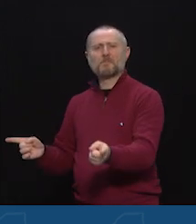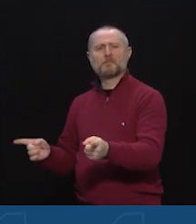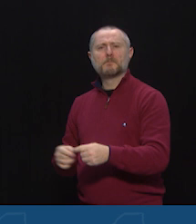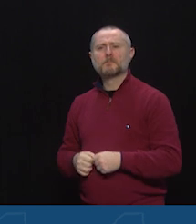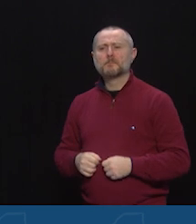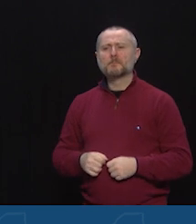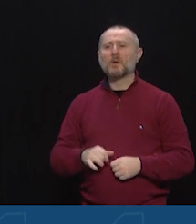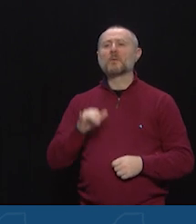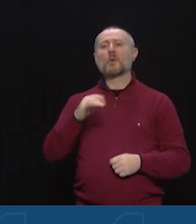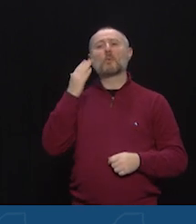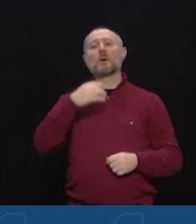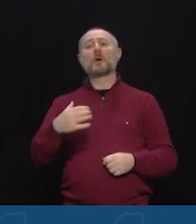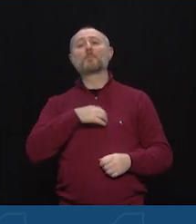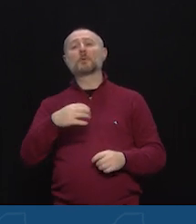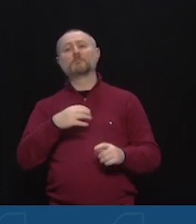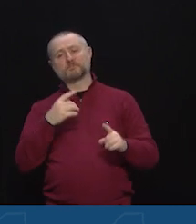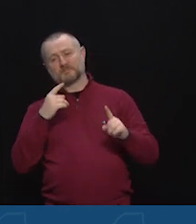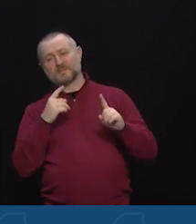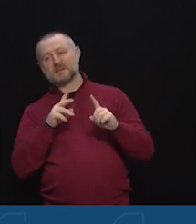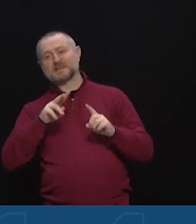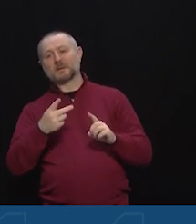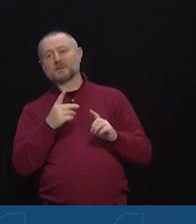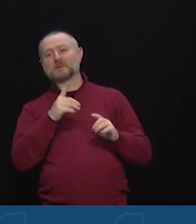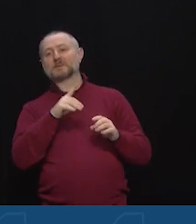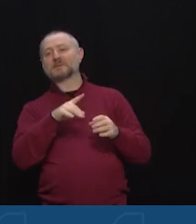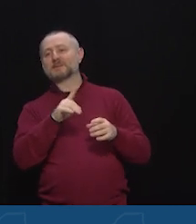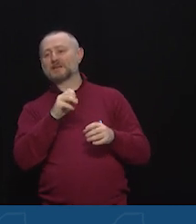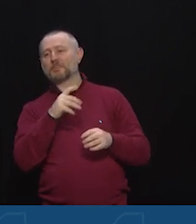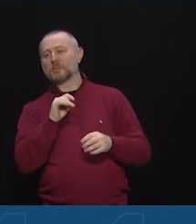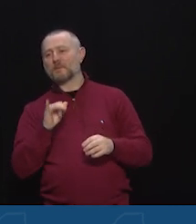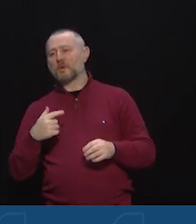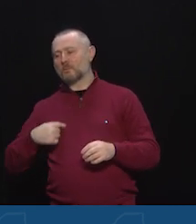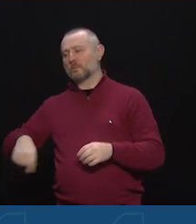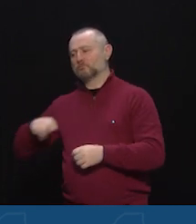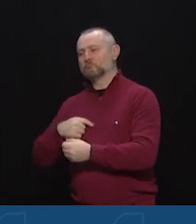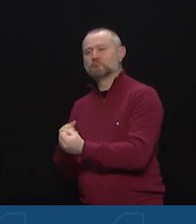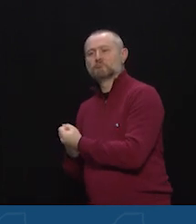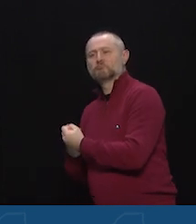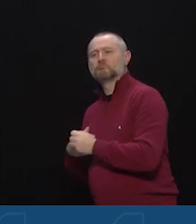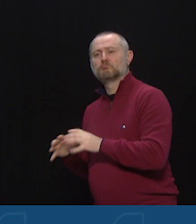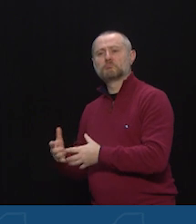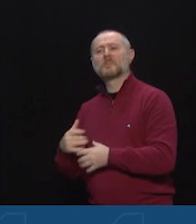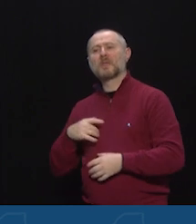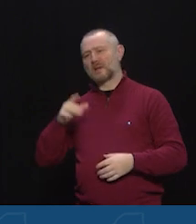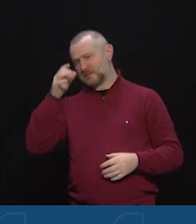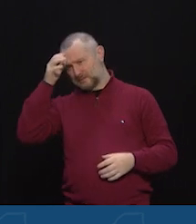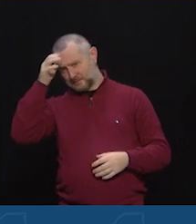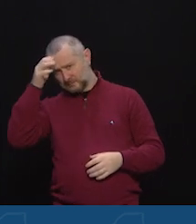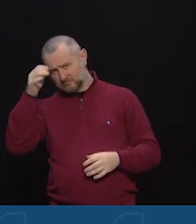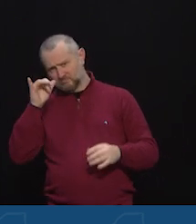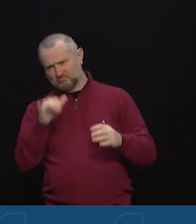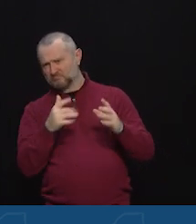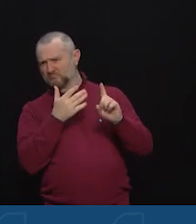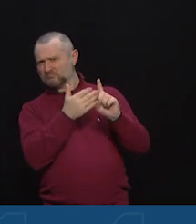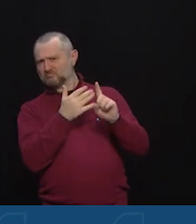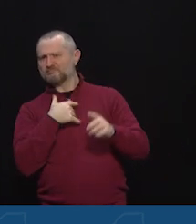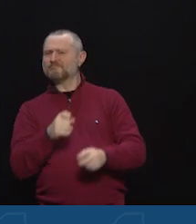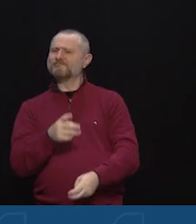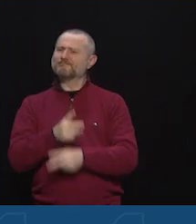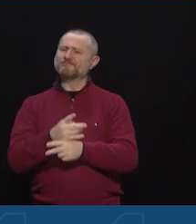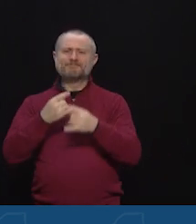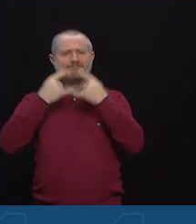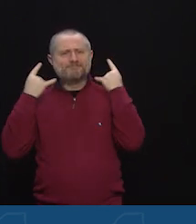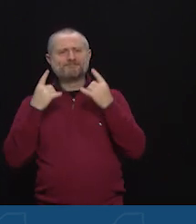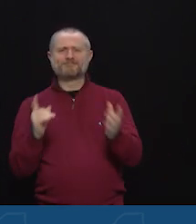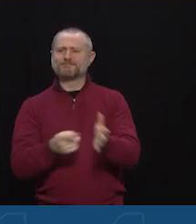second department, sided with us and let common sense prevail. So now we are back into ensuring that these are in